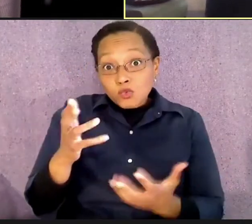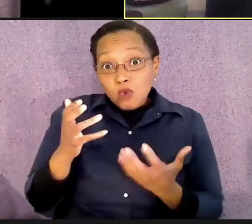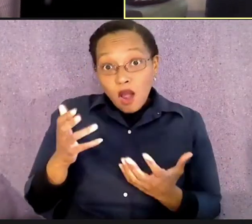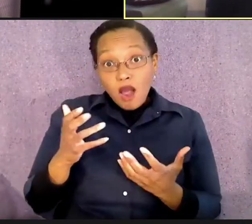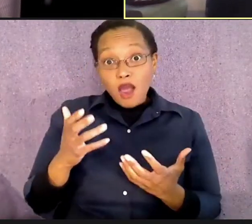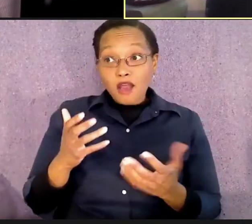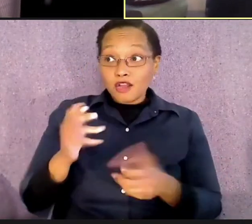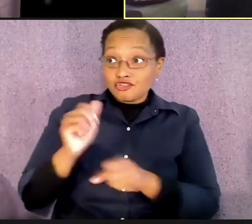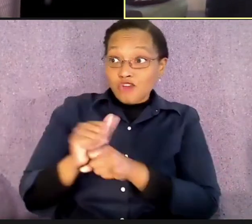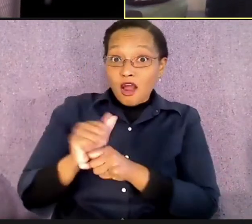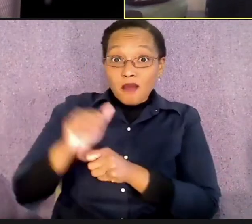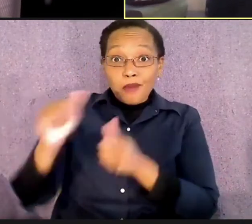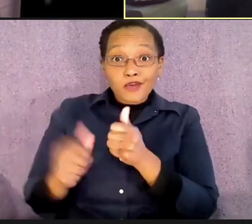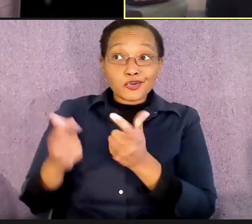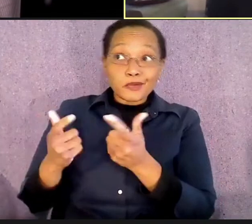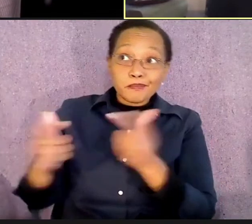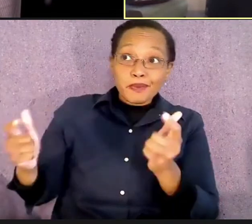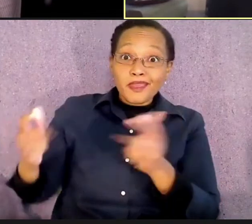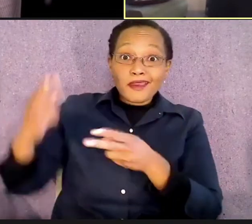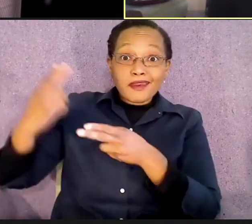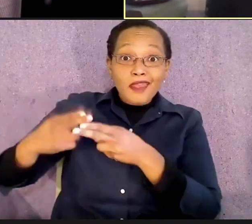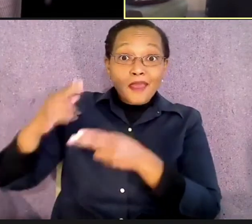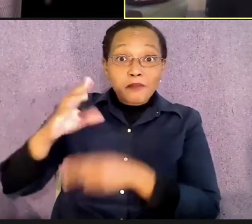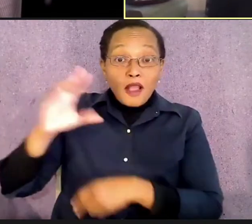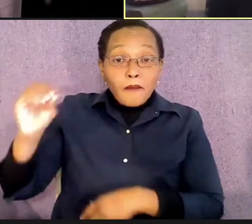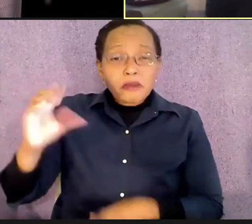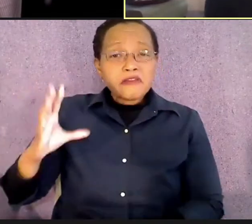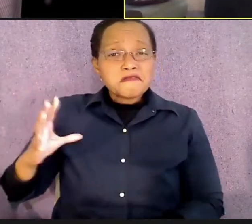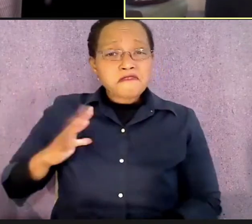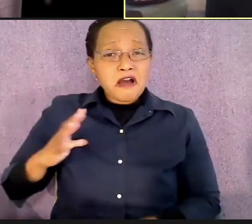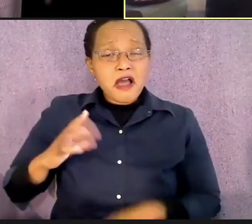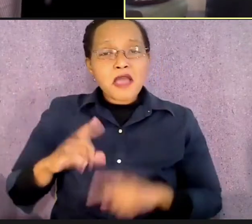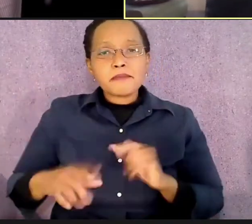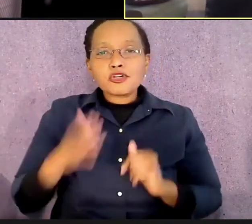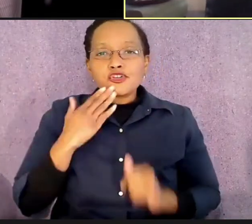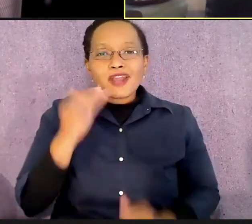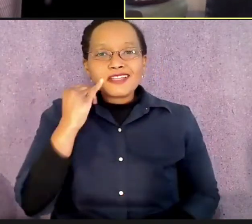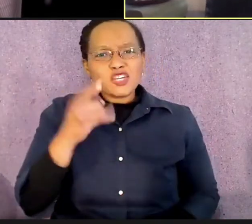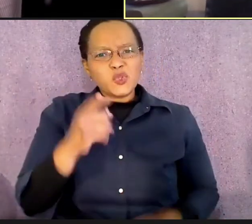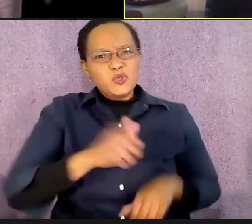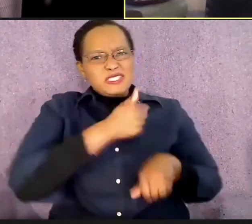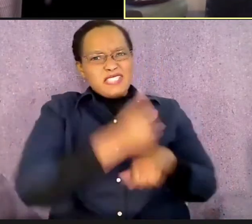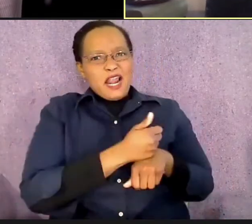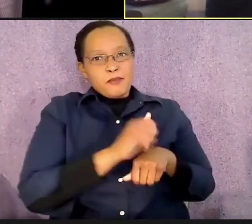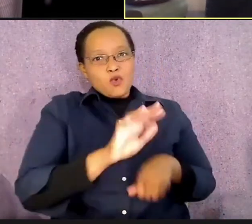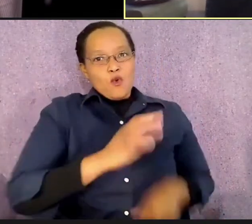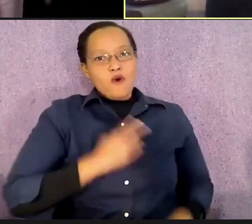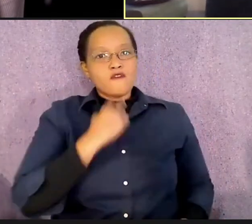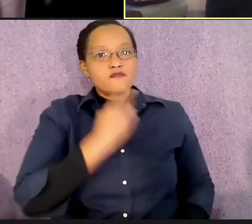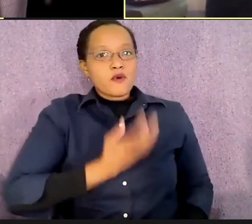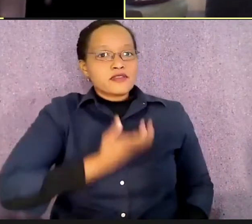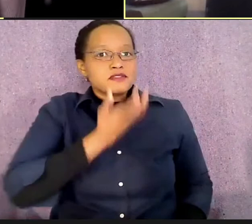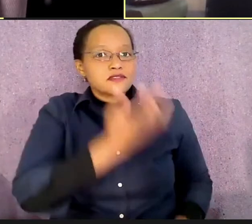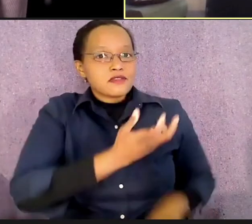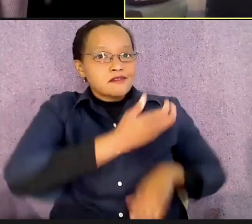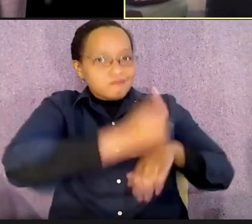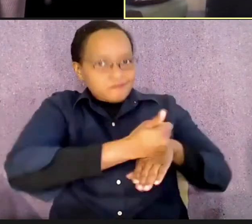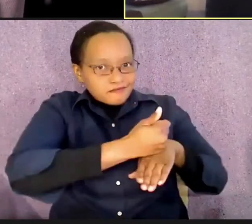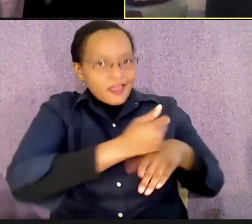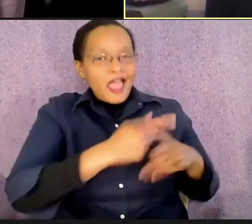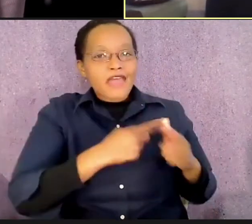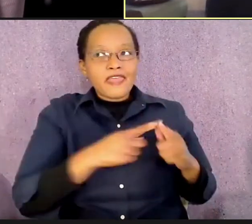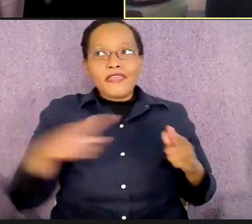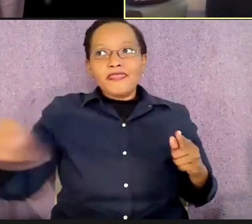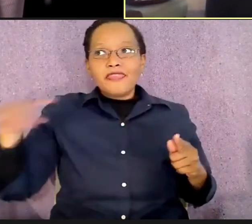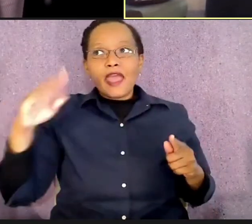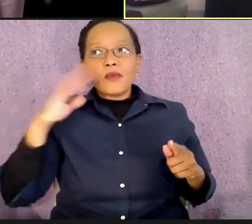fine. But the best thing you can do is be building up your voice in a way that they come get you instead of you applying for a job there. So, And then I think if you come in with